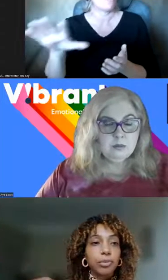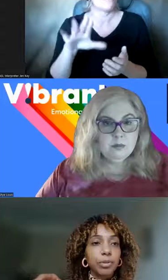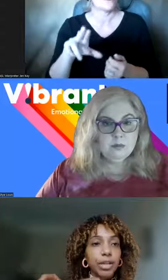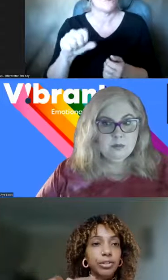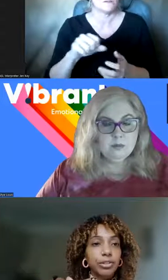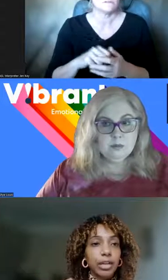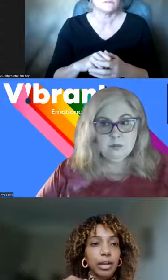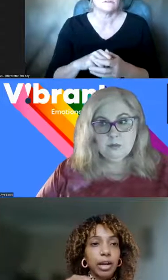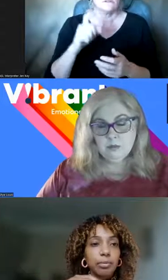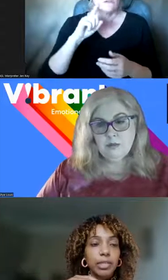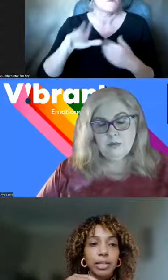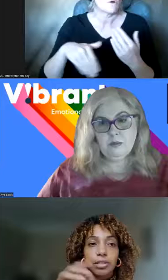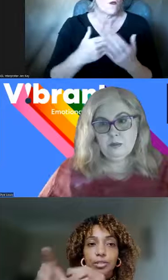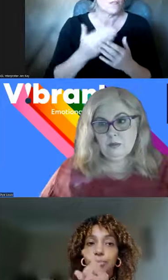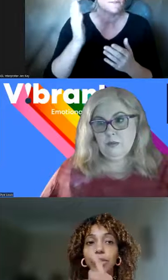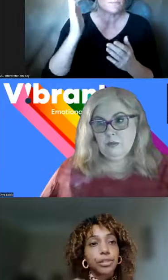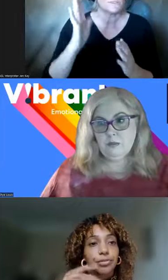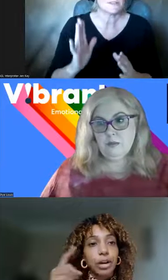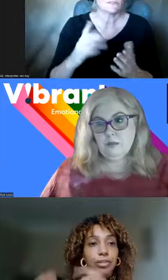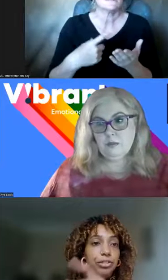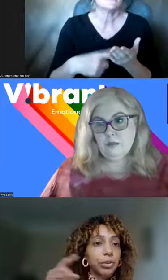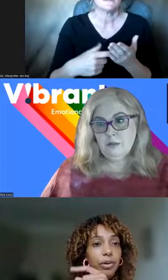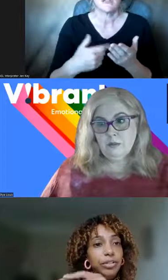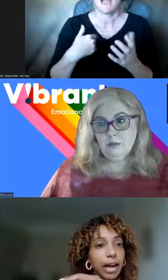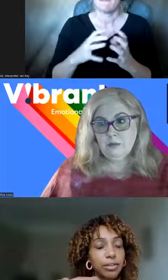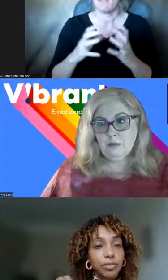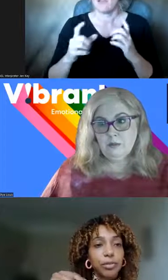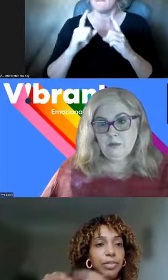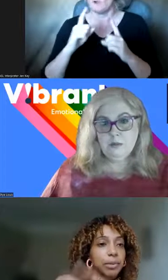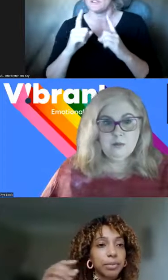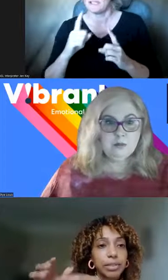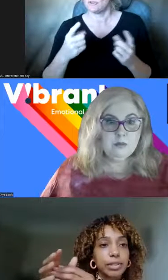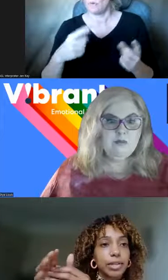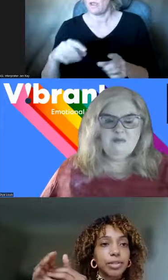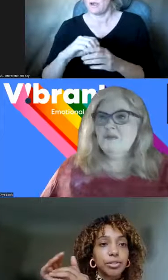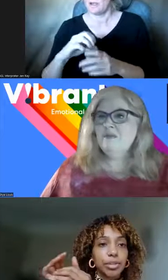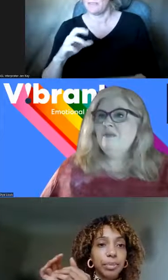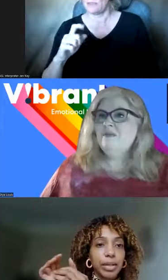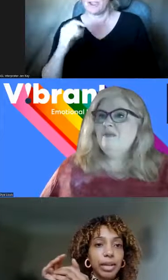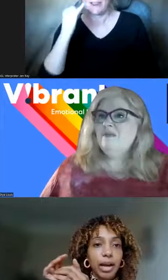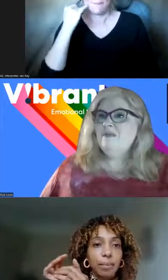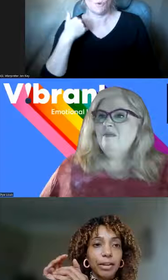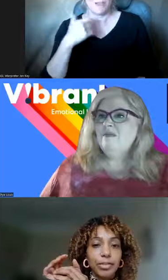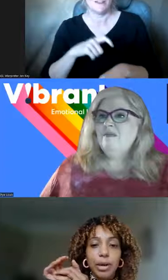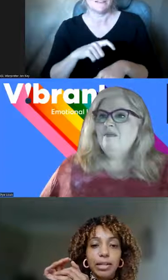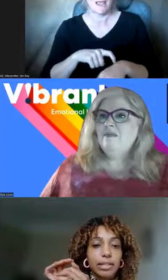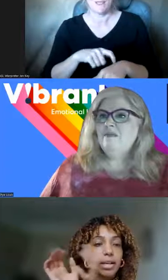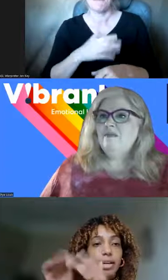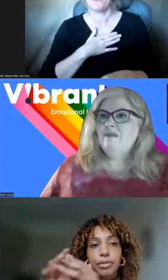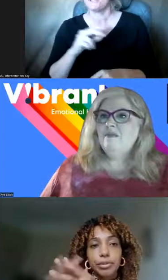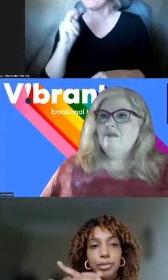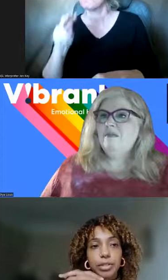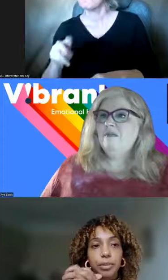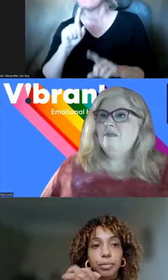the presenters and discussants, there's a bunch of conversation going on in the chat. So if you have time, please do jump in and respond and send